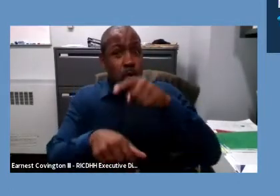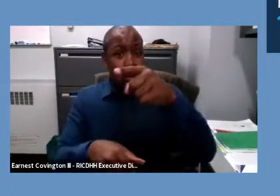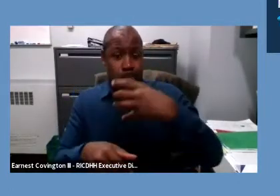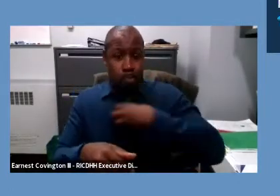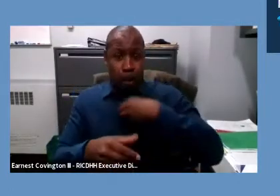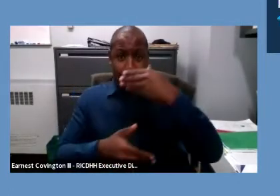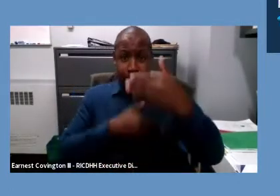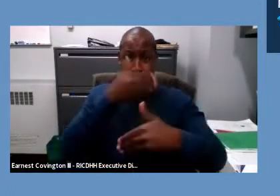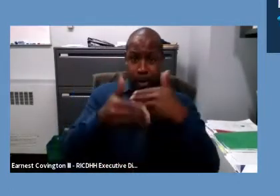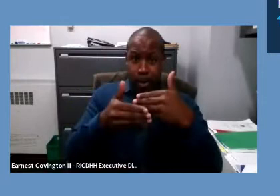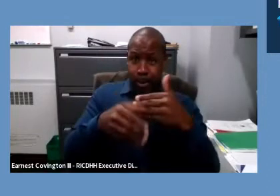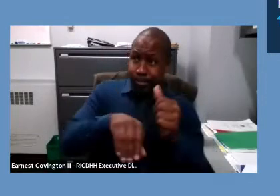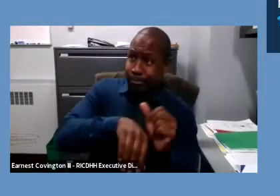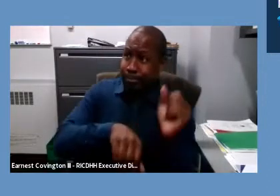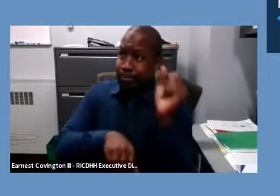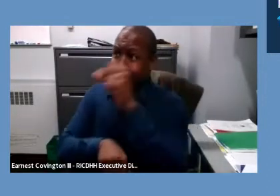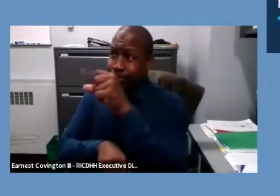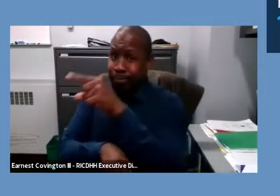Lastly,